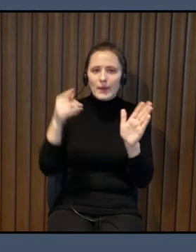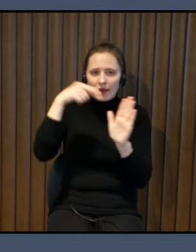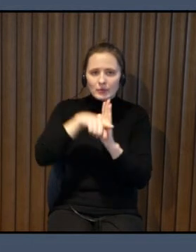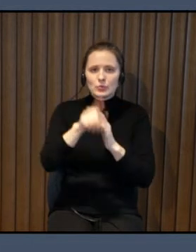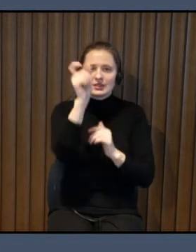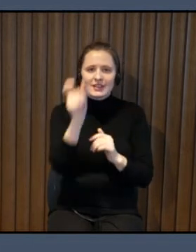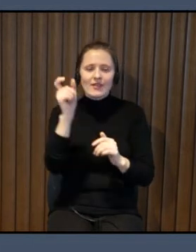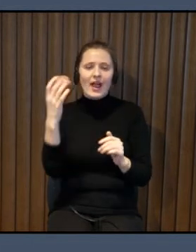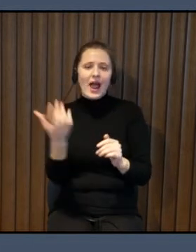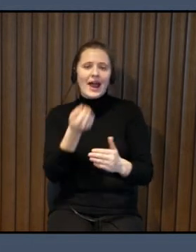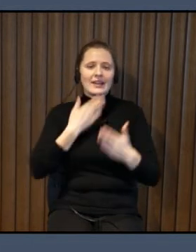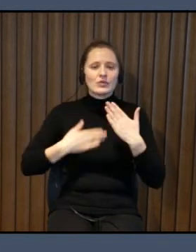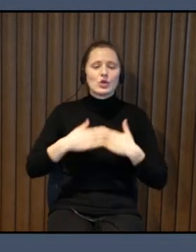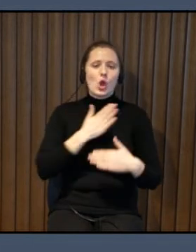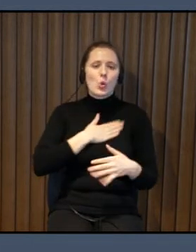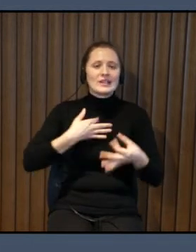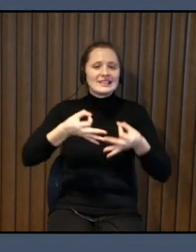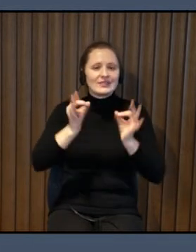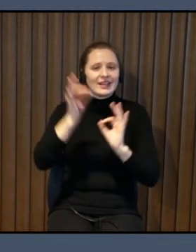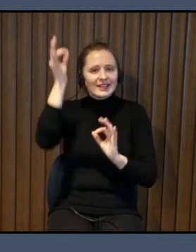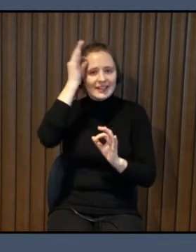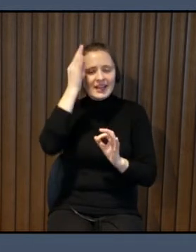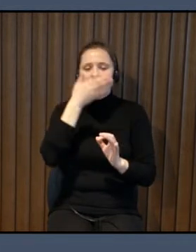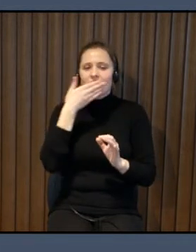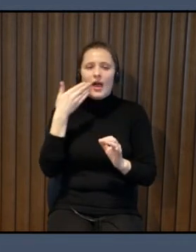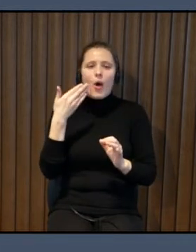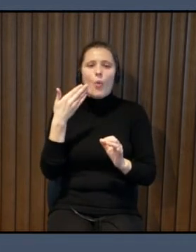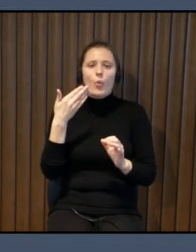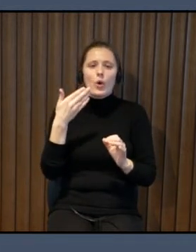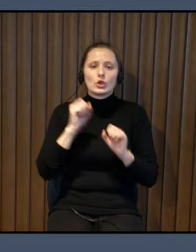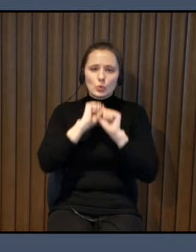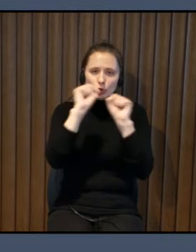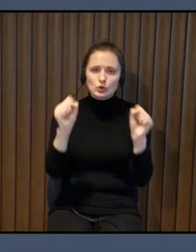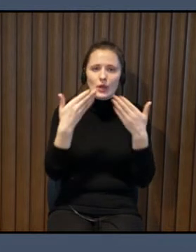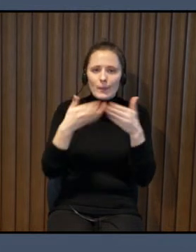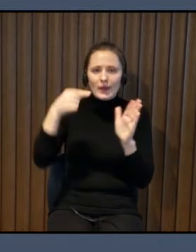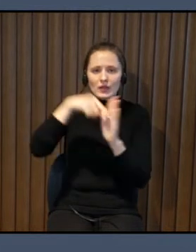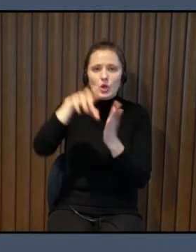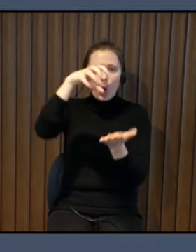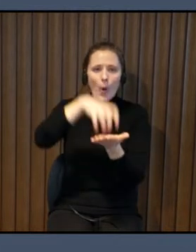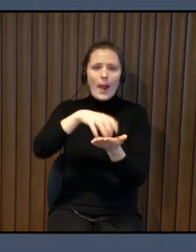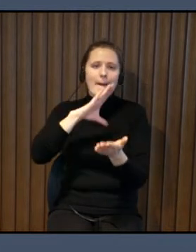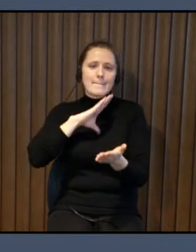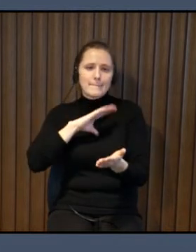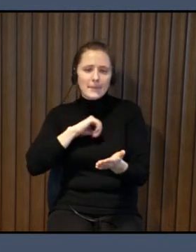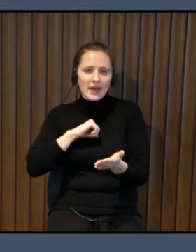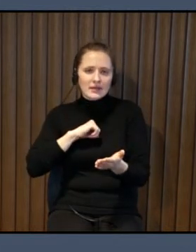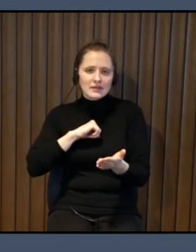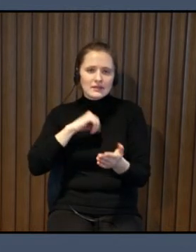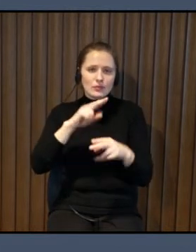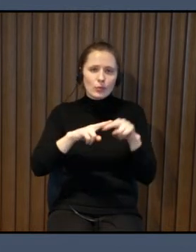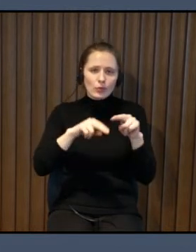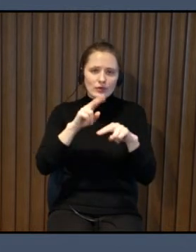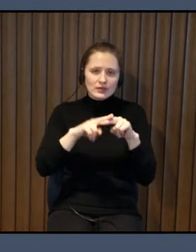there is a direct obligation kas ir veidot pēc šiem piekļūstamības nosacījumu